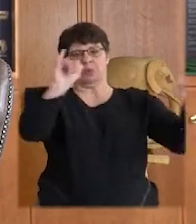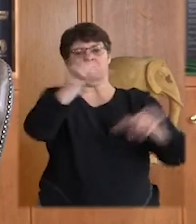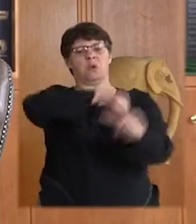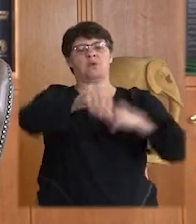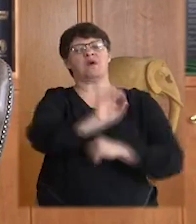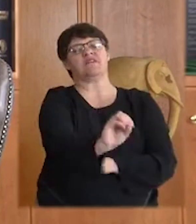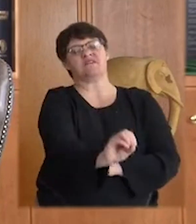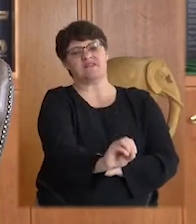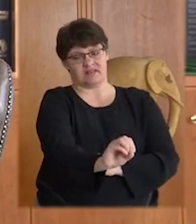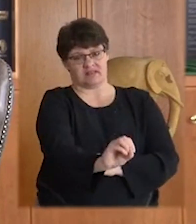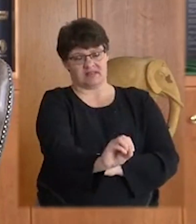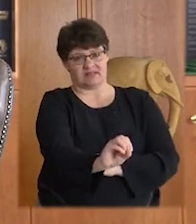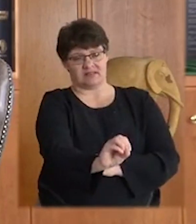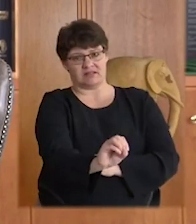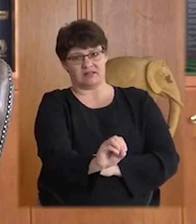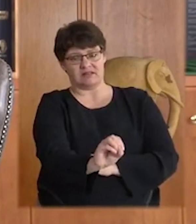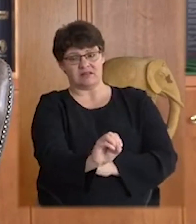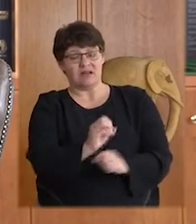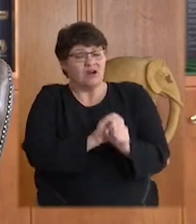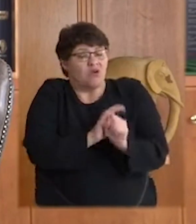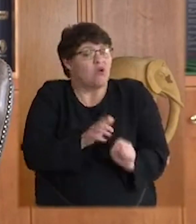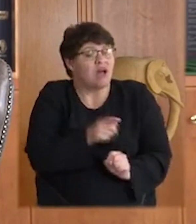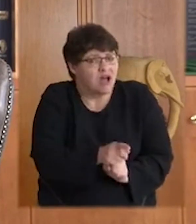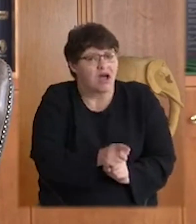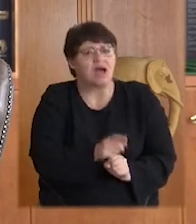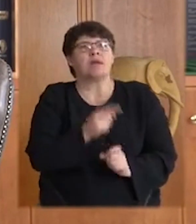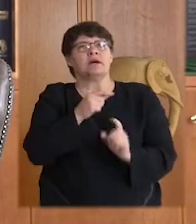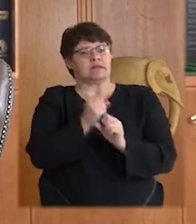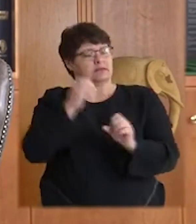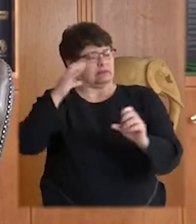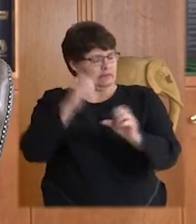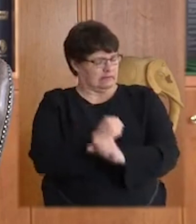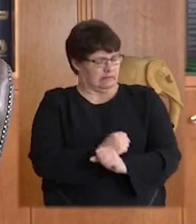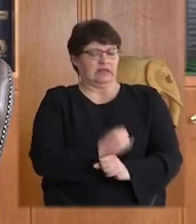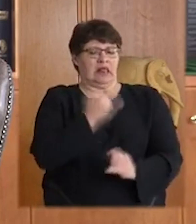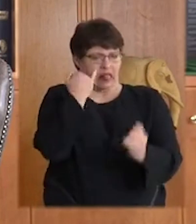The coronavirus pandemic forces us to confront this reality.